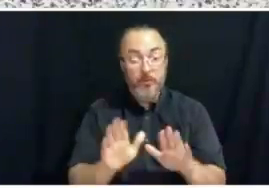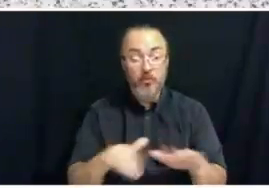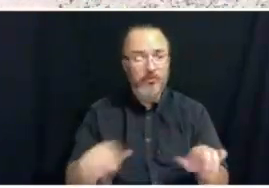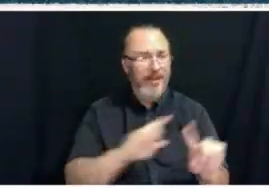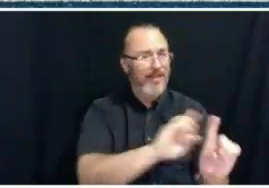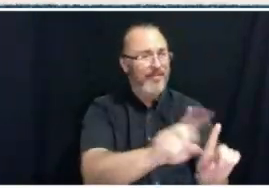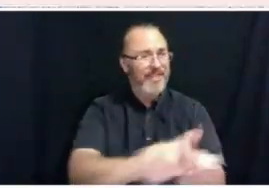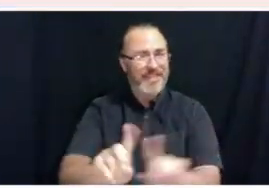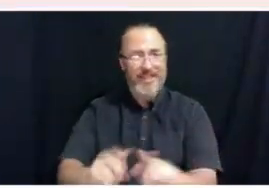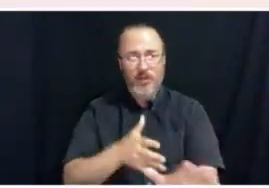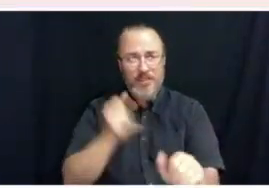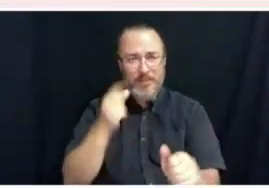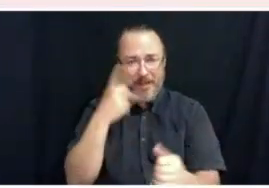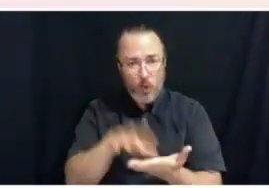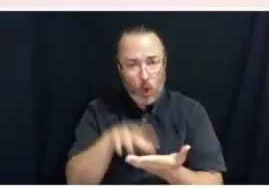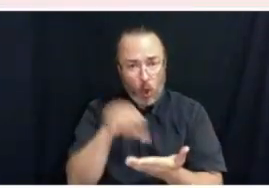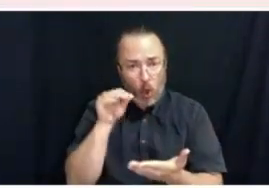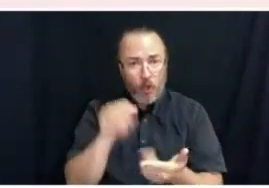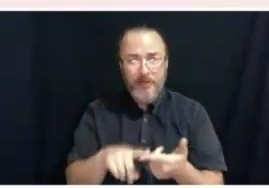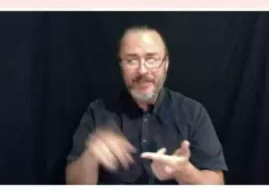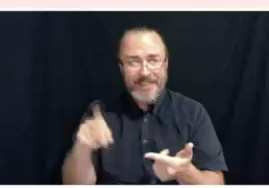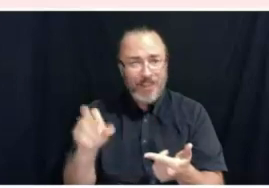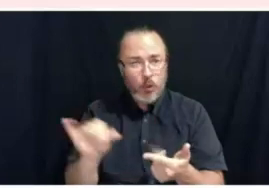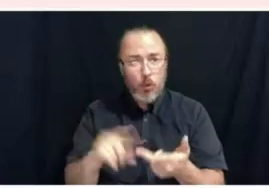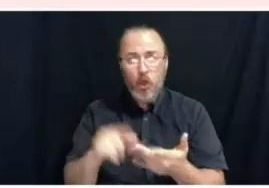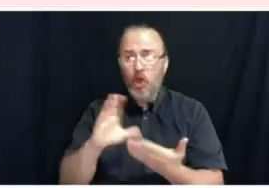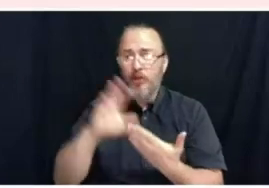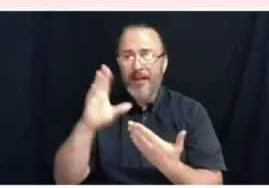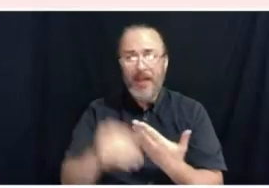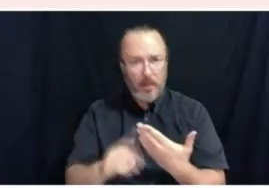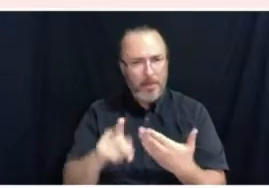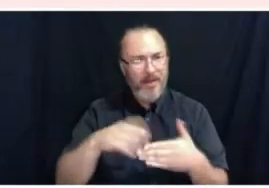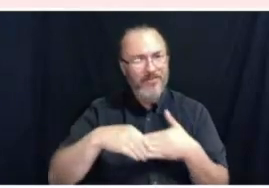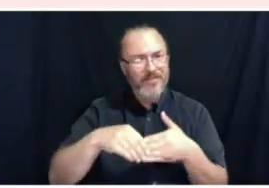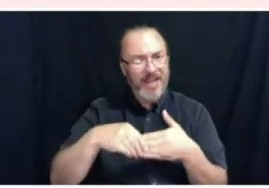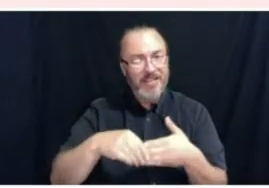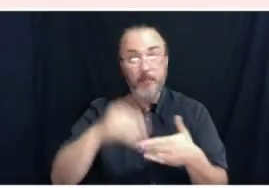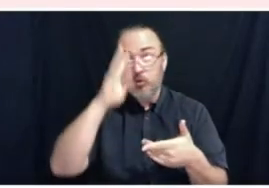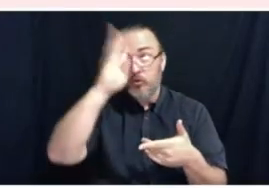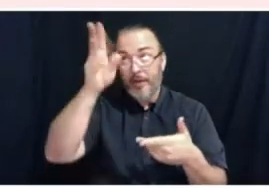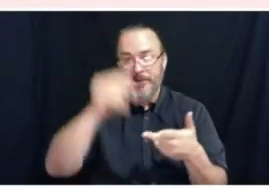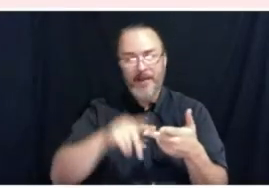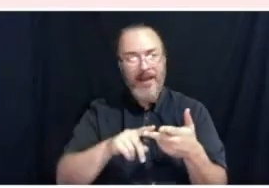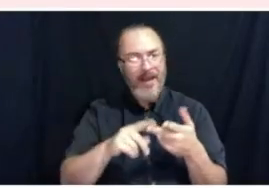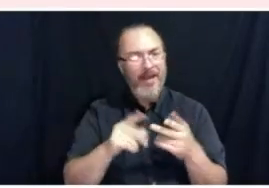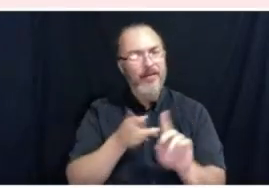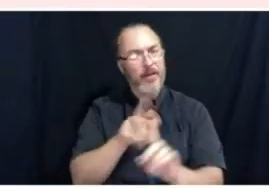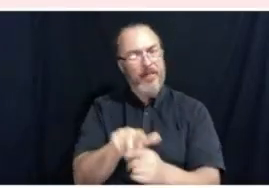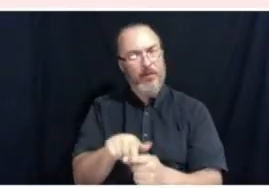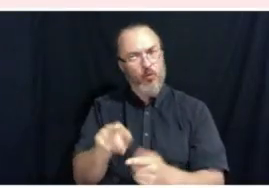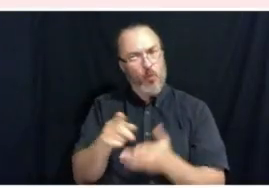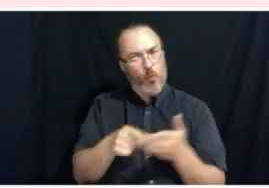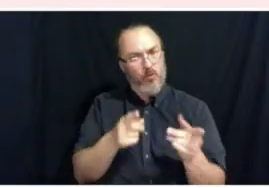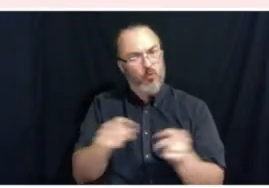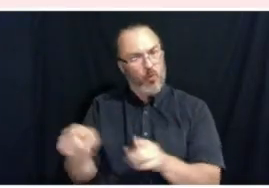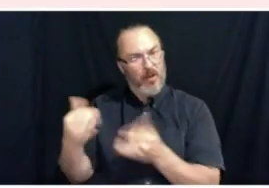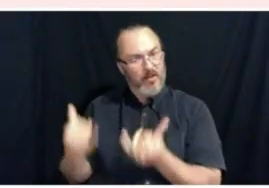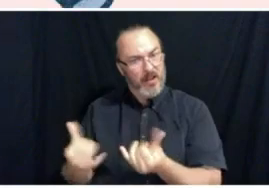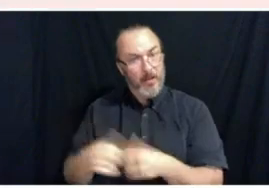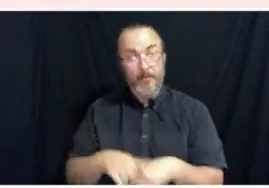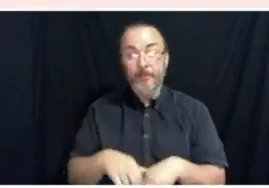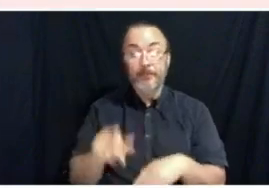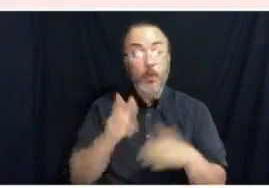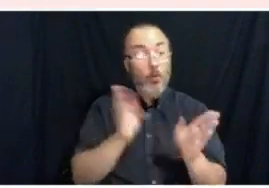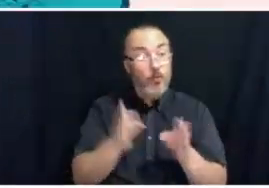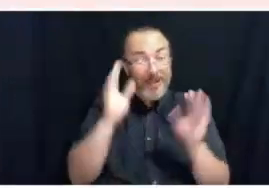needs. They need curricula that are flexible, creative, and relevant. How we prepare teachers matters.